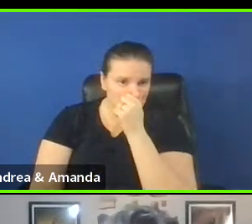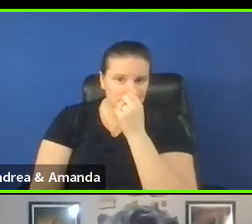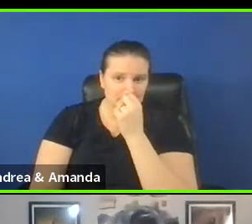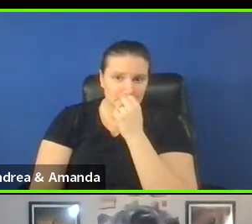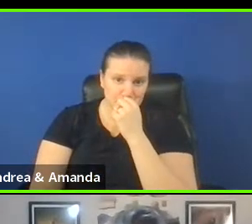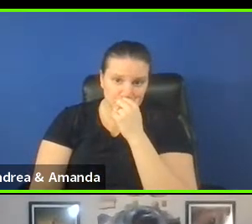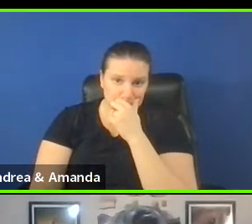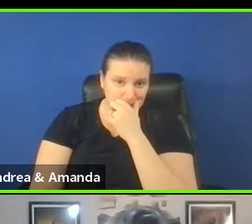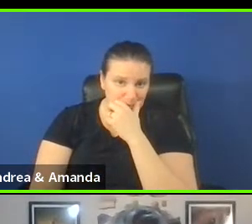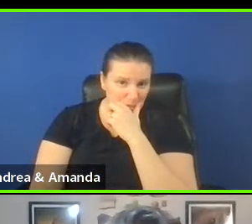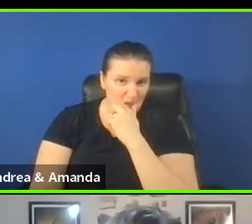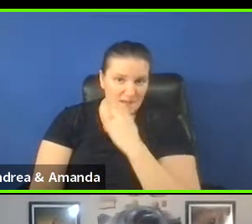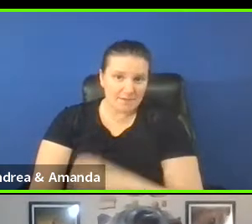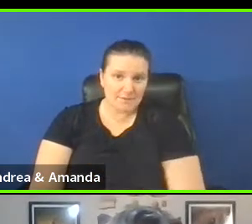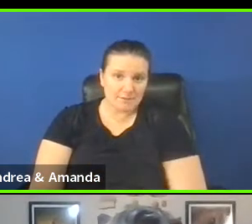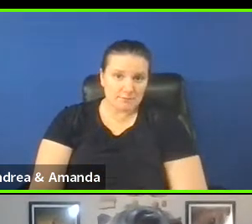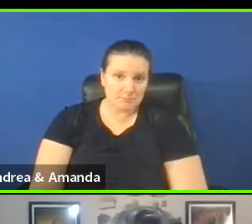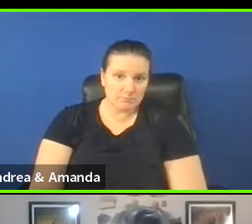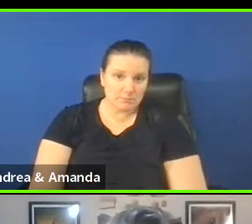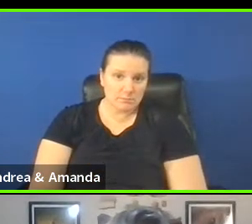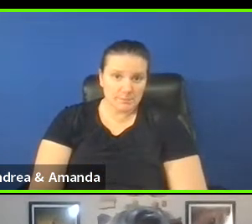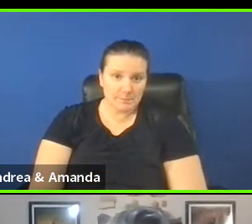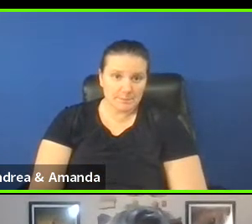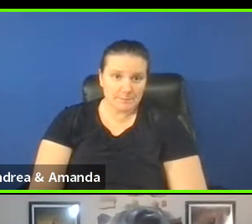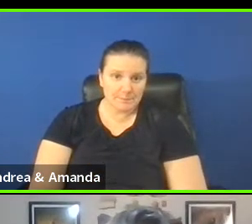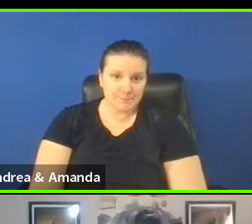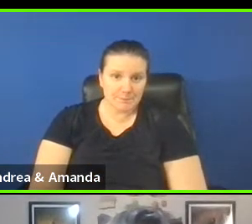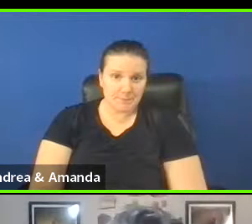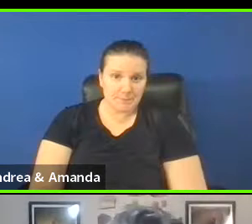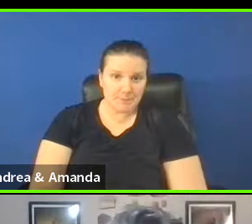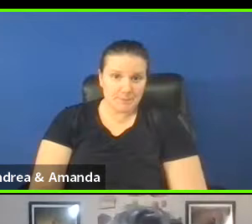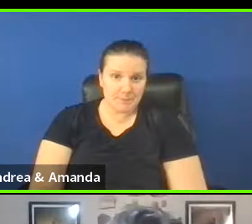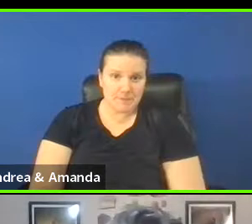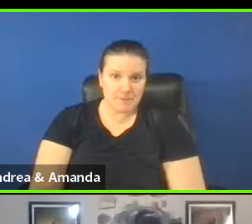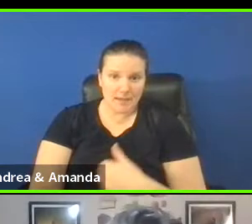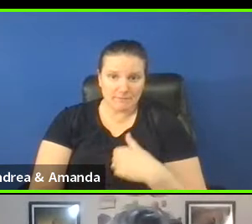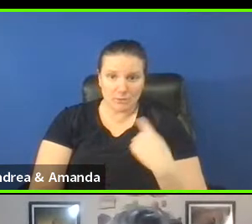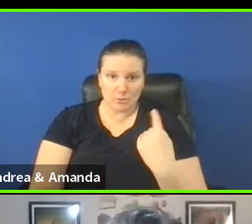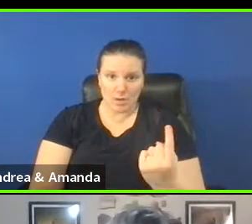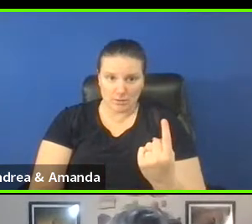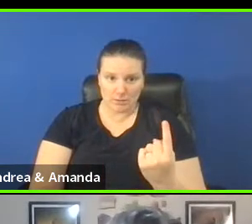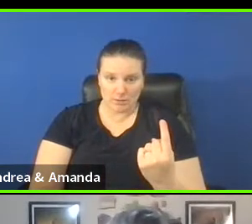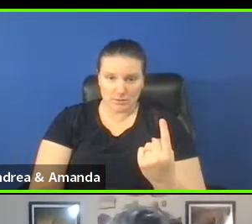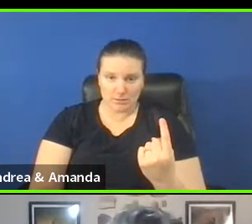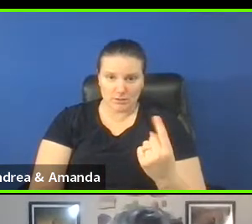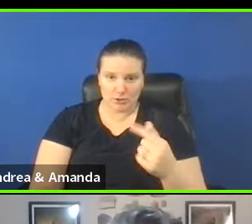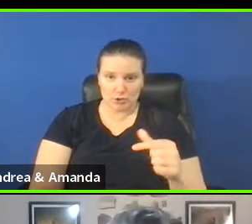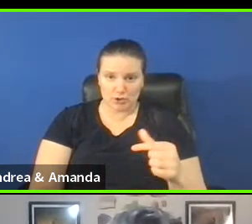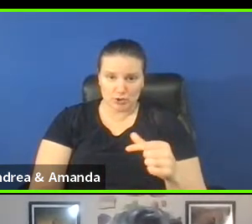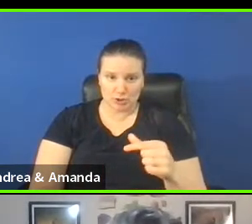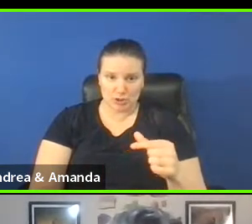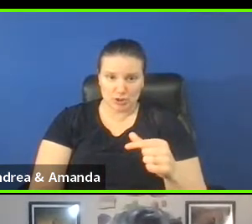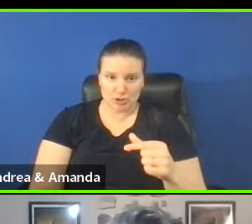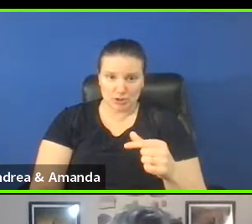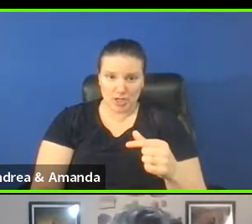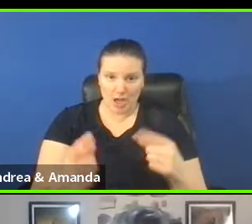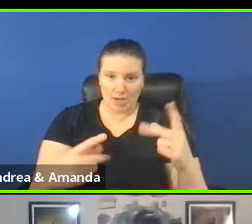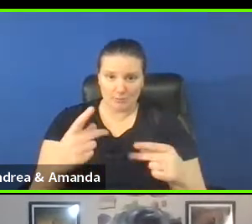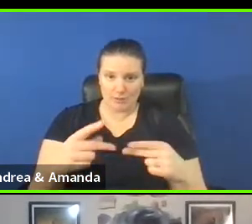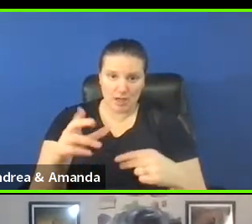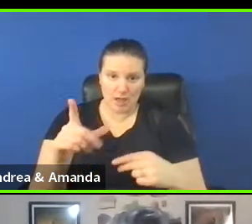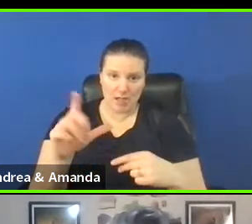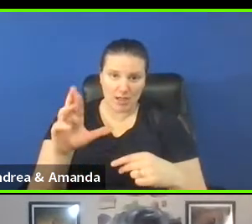Yeah, just the one that's G hybrid